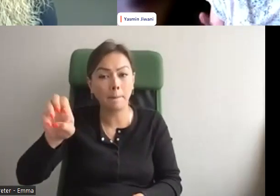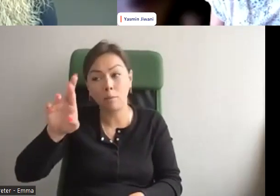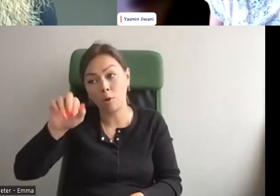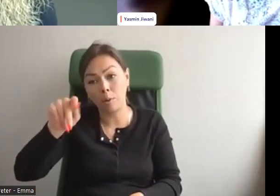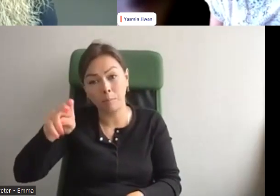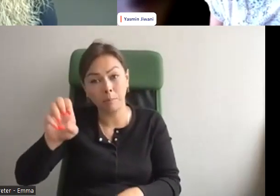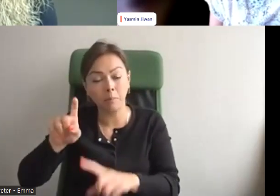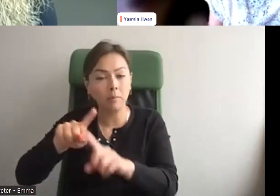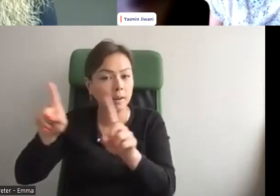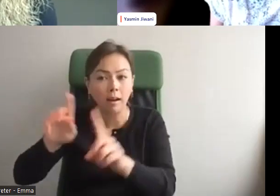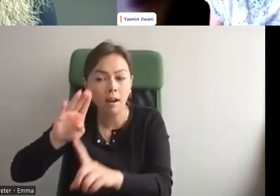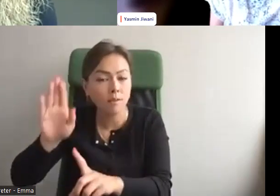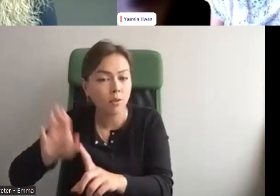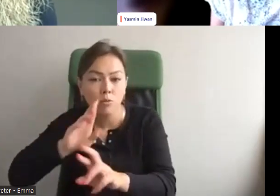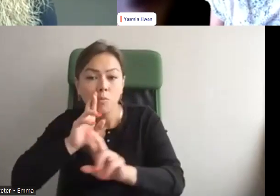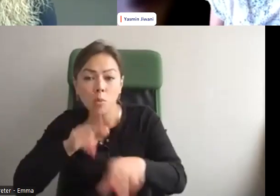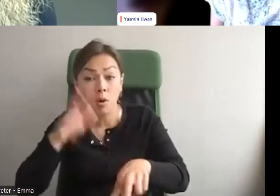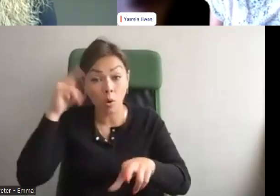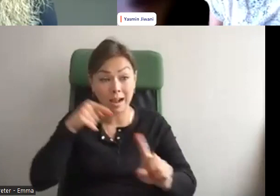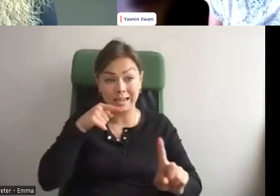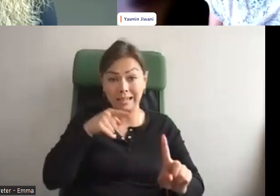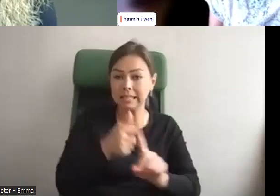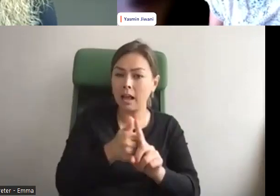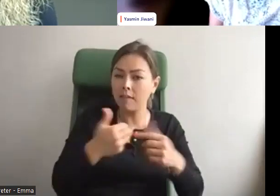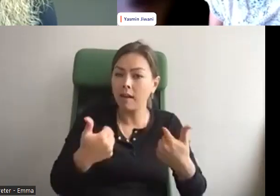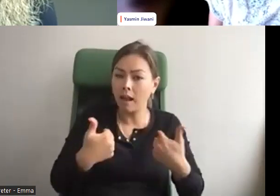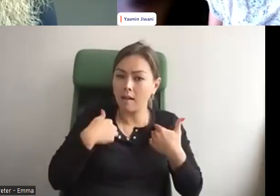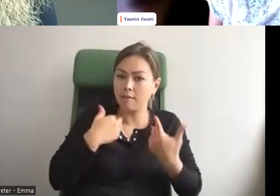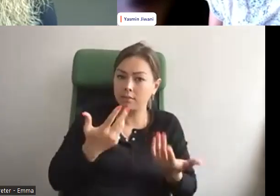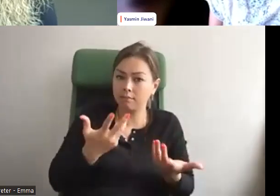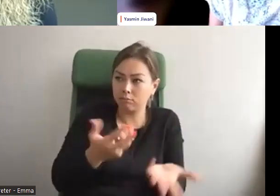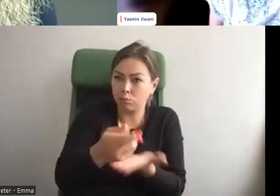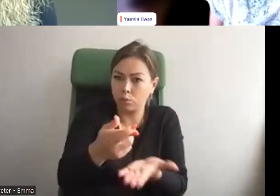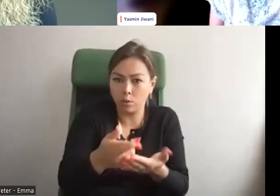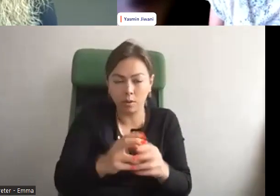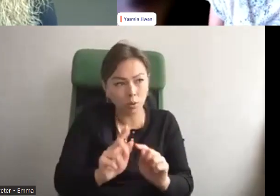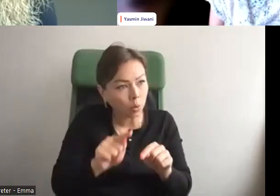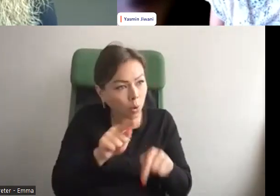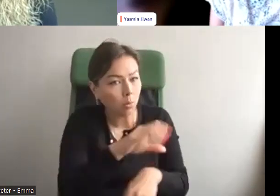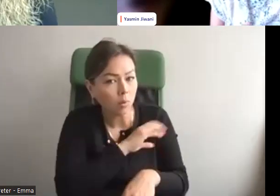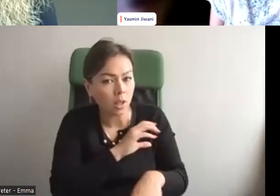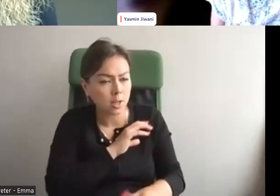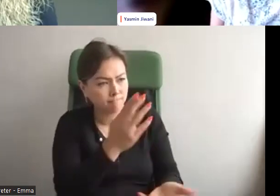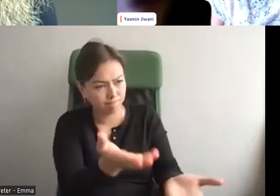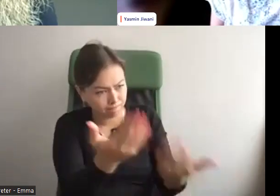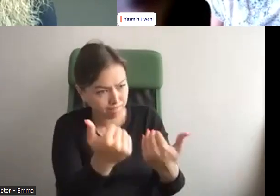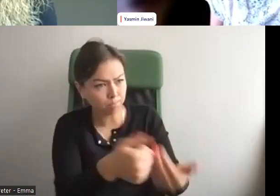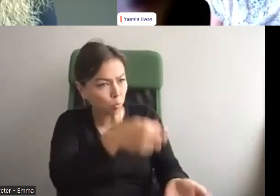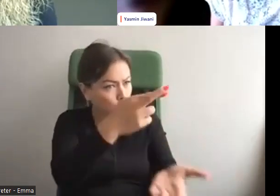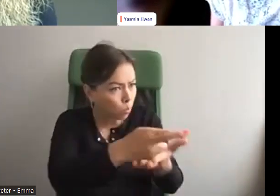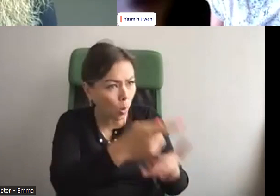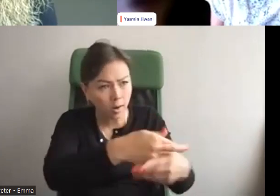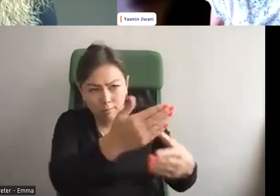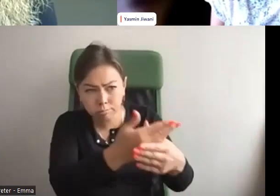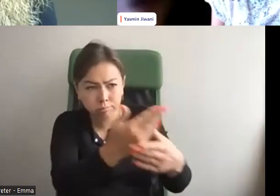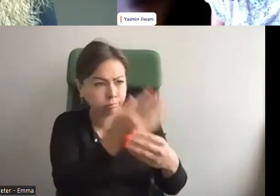all the police stations to file, in fact, access to information reports, which gave them the police